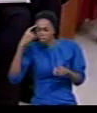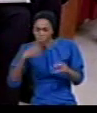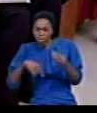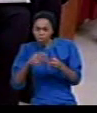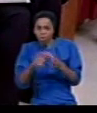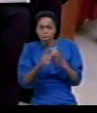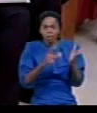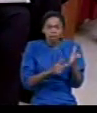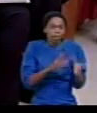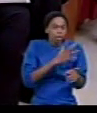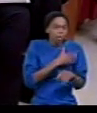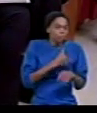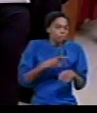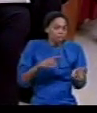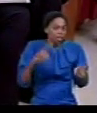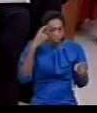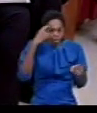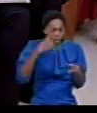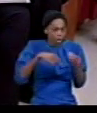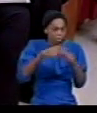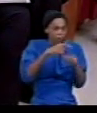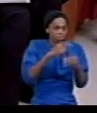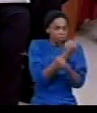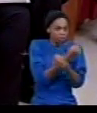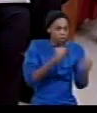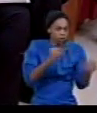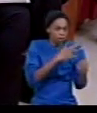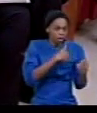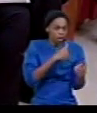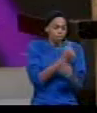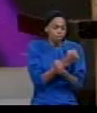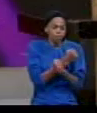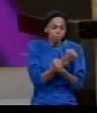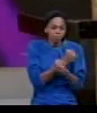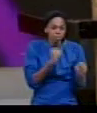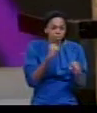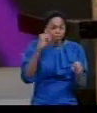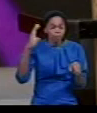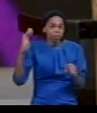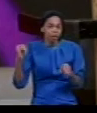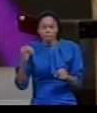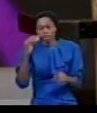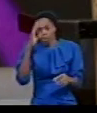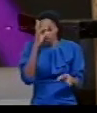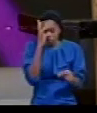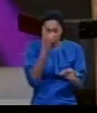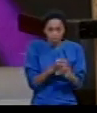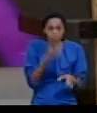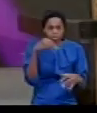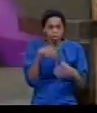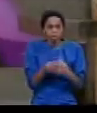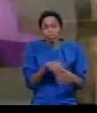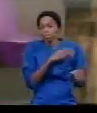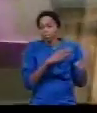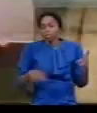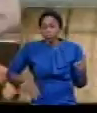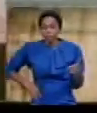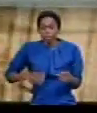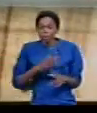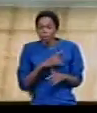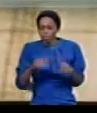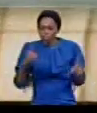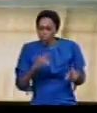about salvation and the justification by faith in Christ, but their works and their activity is